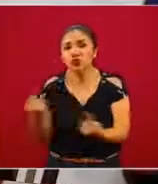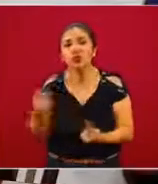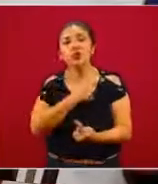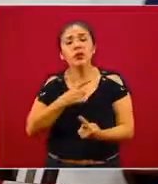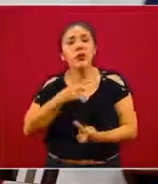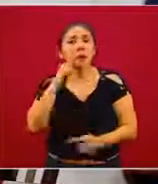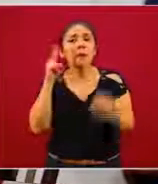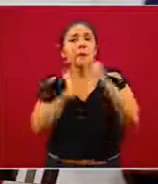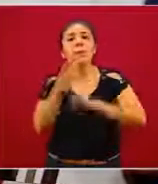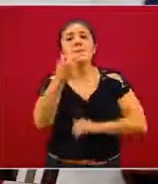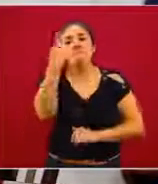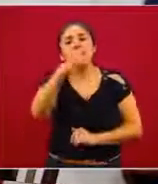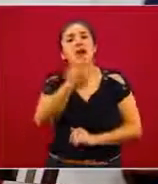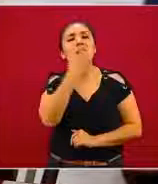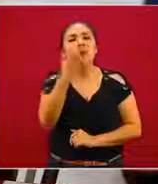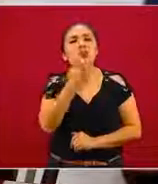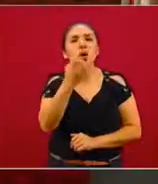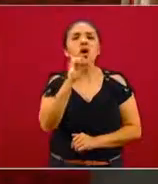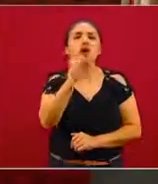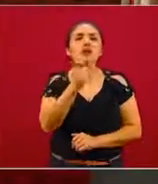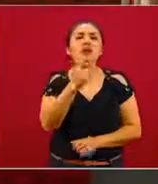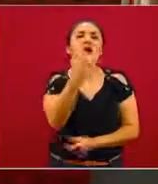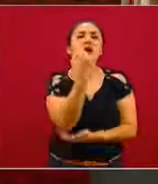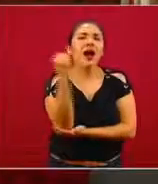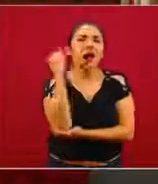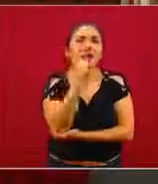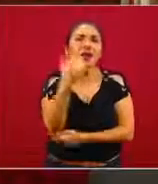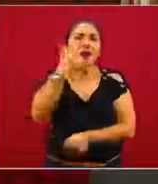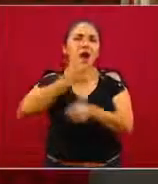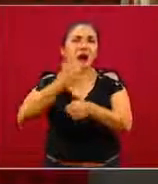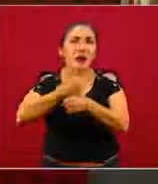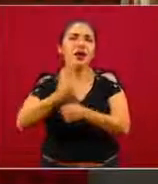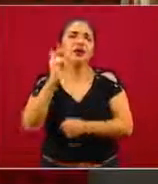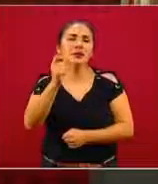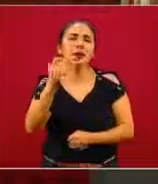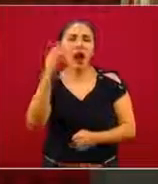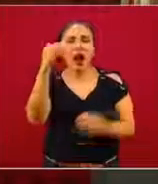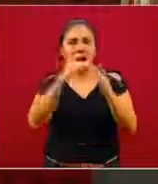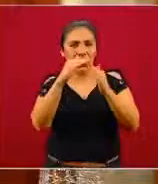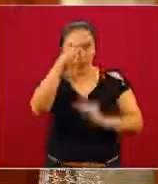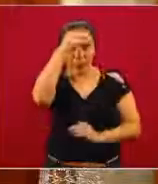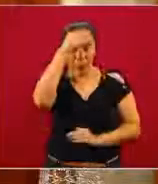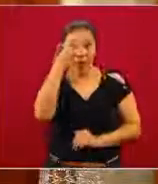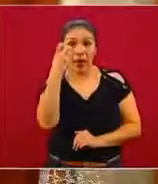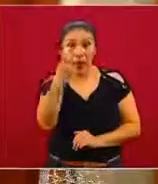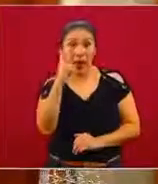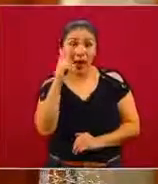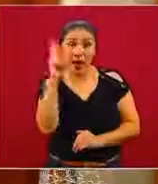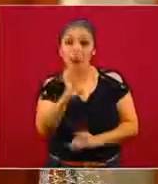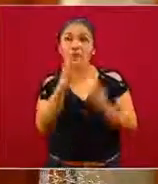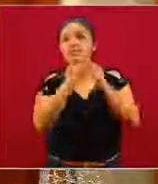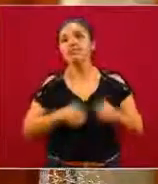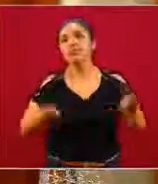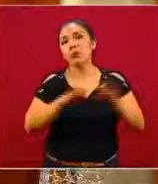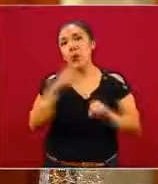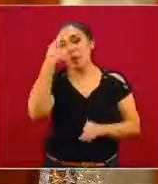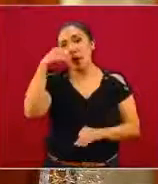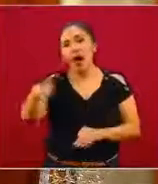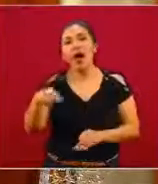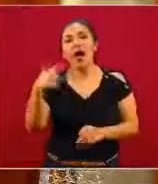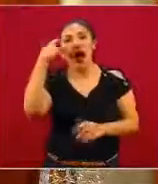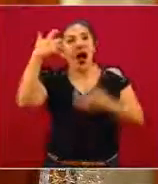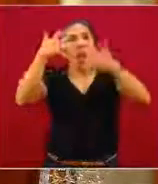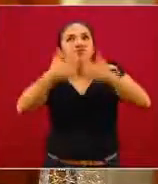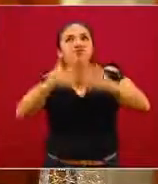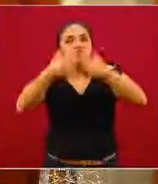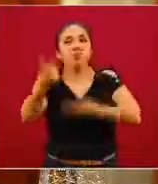children to education during this pandemic period, and if they can't go to school, to learn at home. This is fundamental